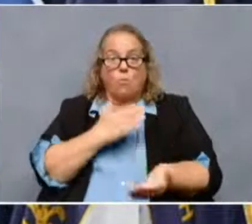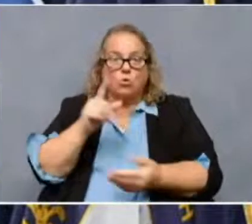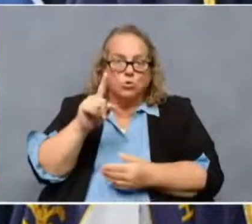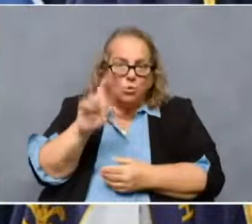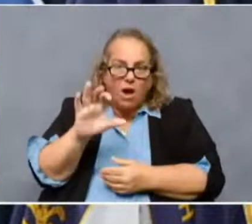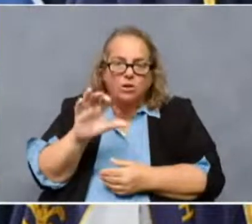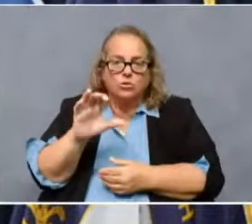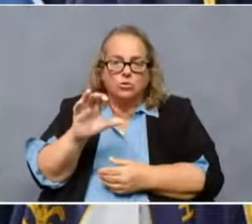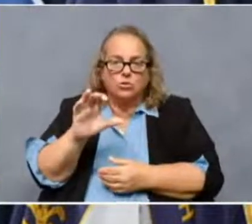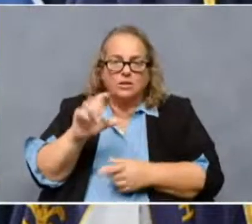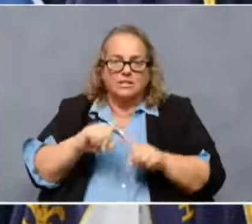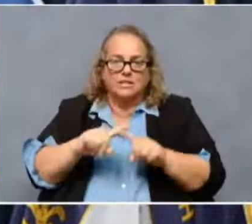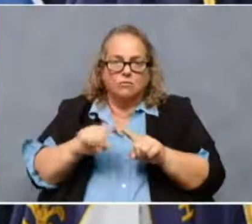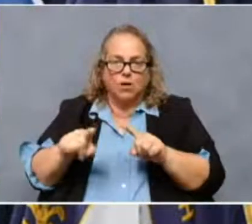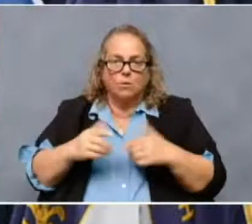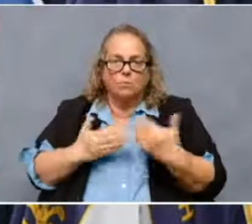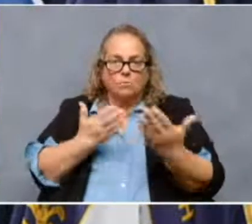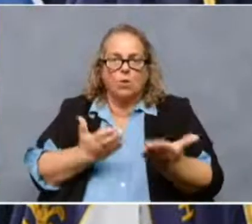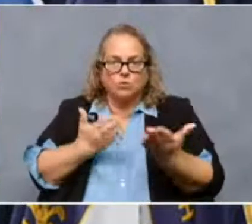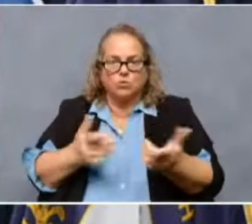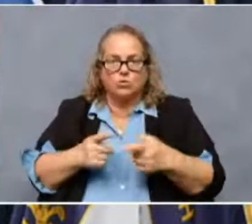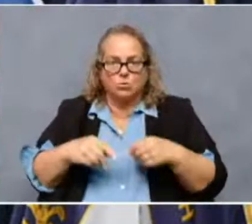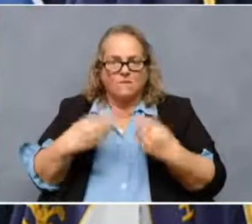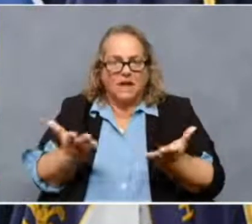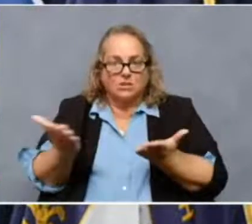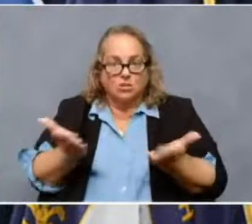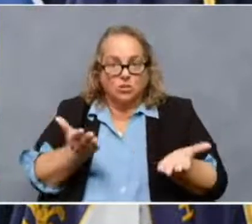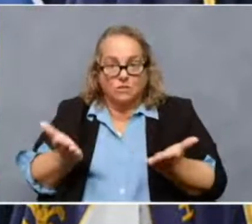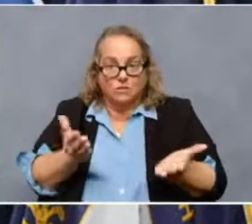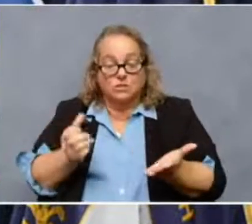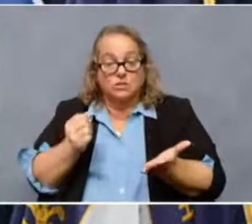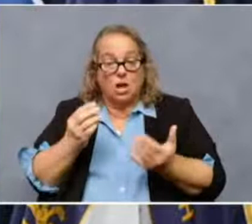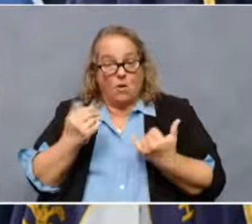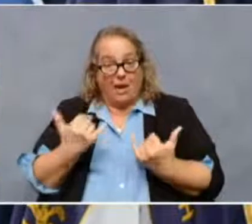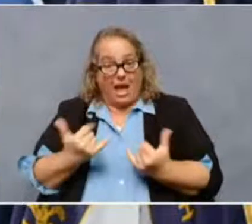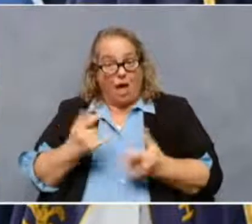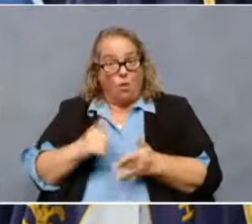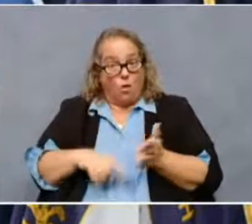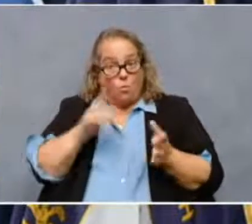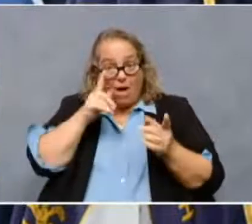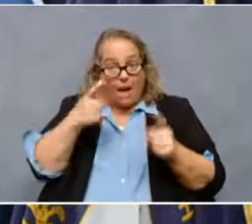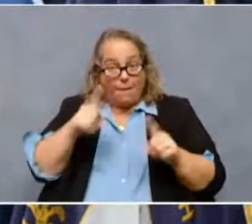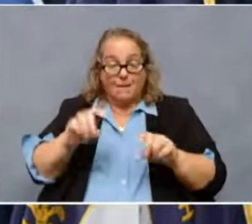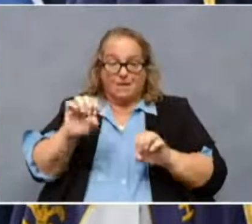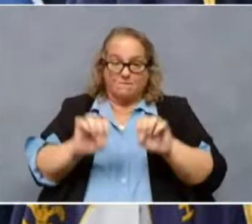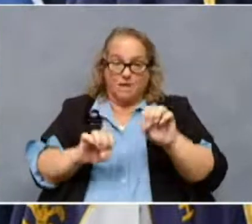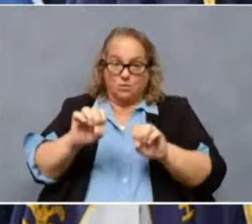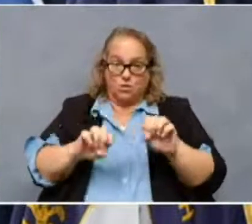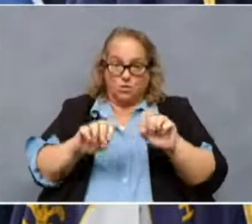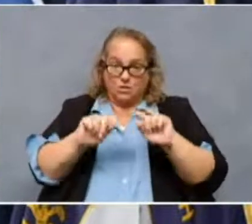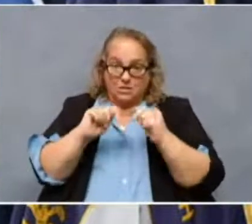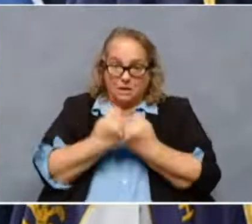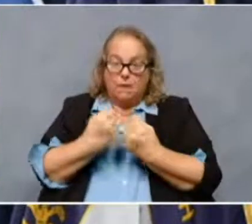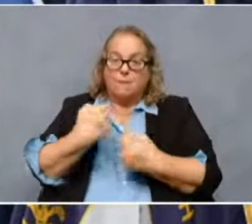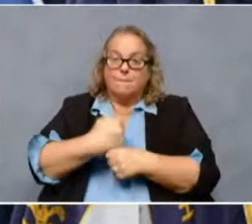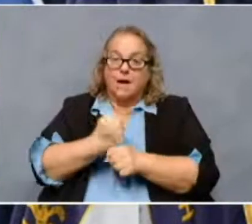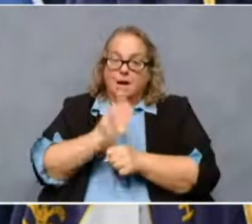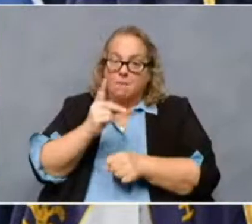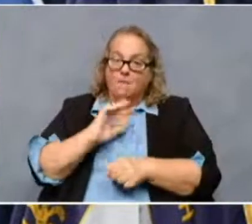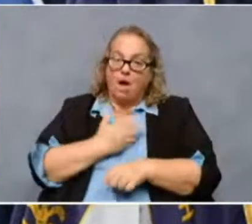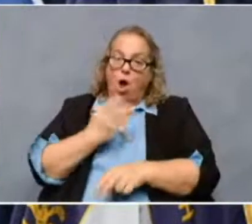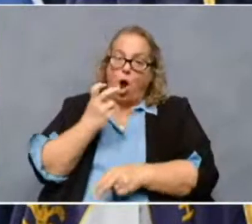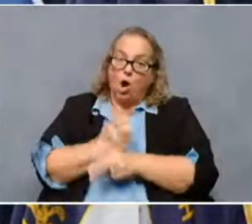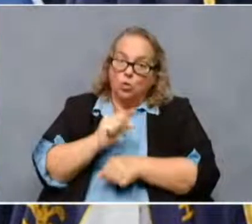proposals. So now what's going to happen is an evaluation team made up of our hardworking state employees will begin the process